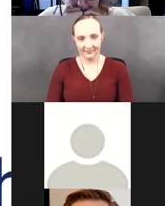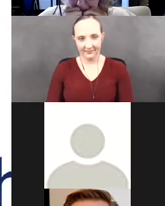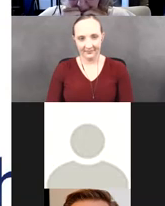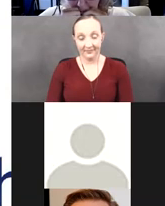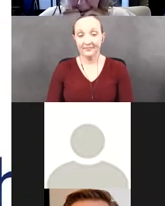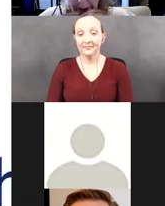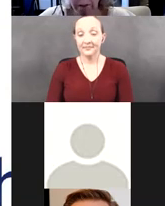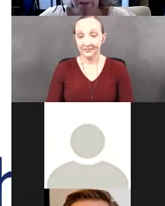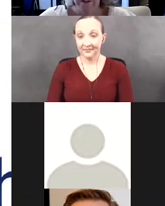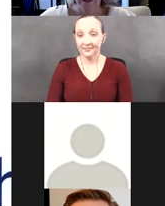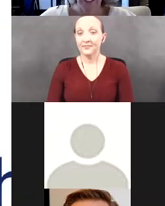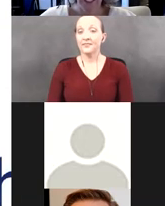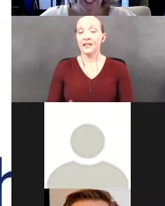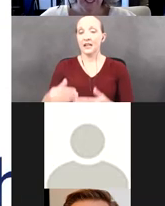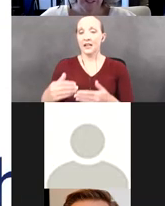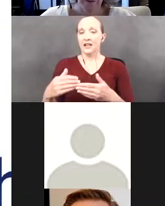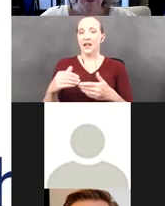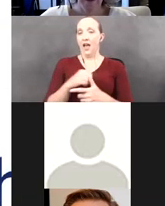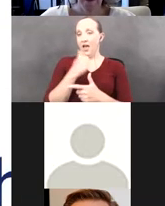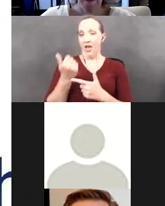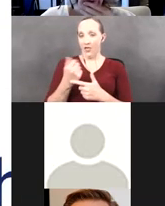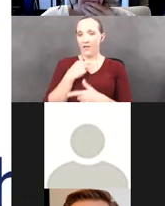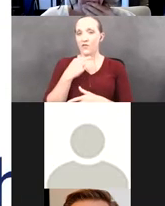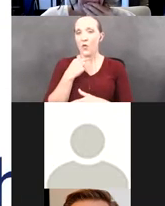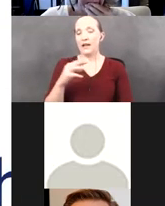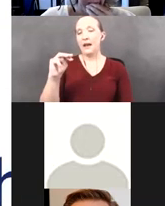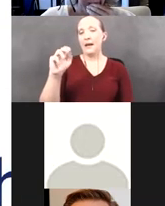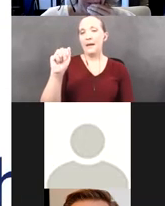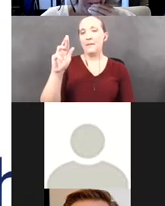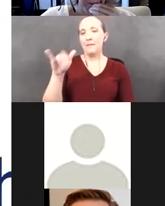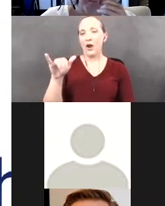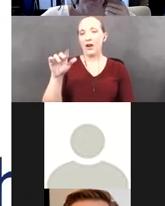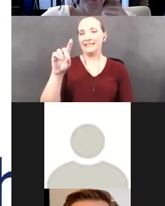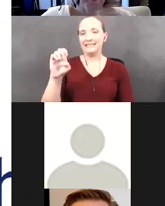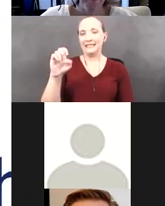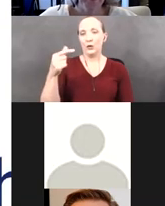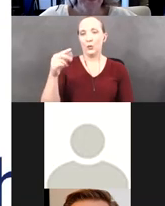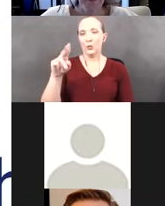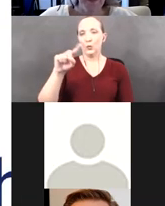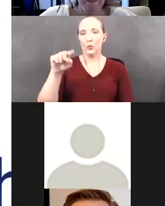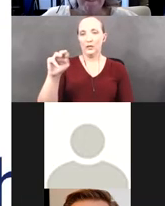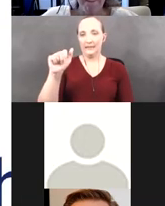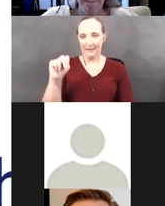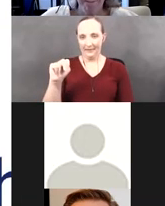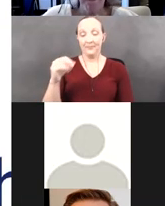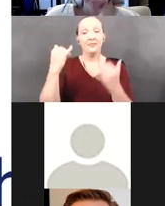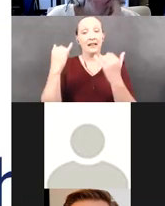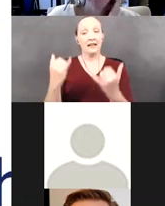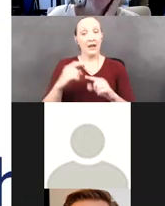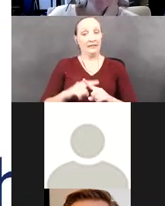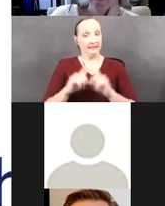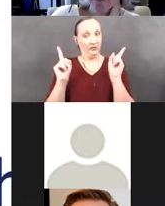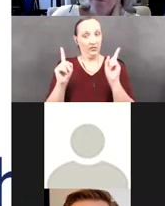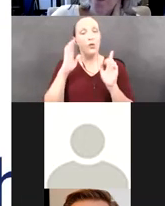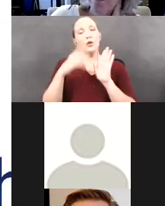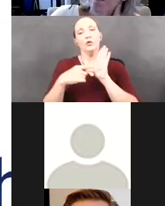Okay. I will my name is Mary D. Guzman, and I'm soy going Mary to D. Guzman be showing you y now voy how a students complete